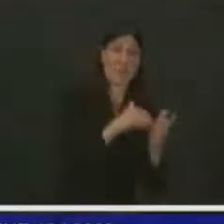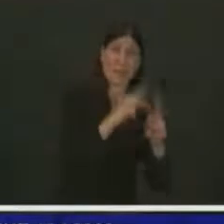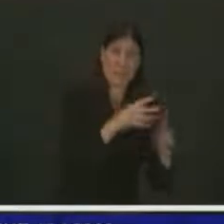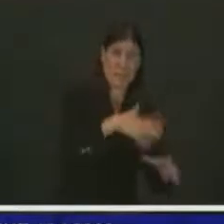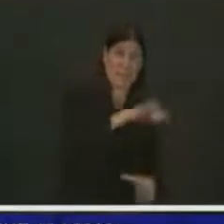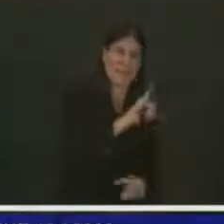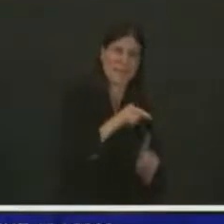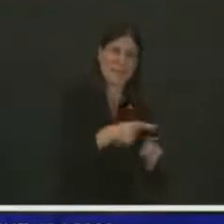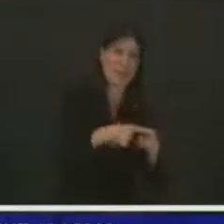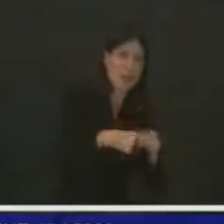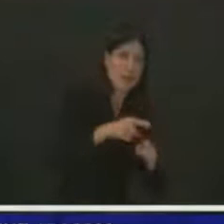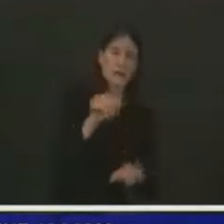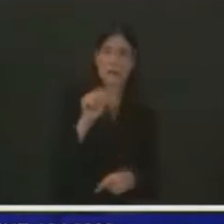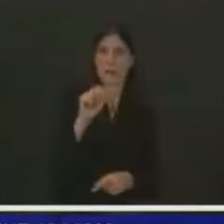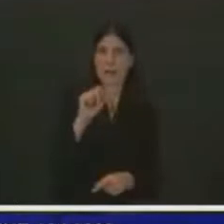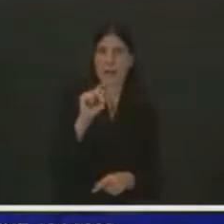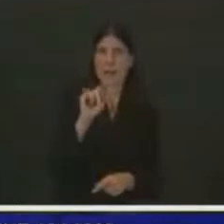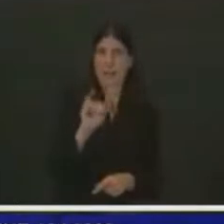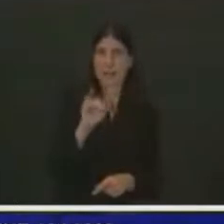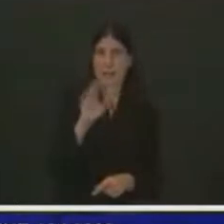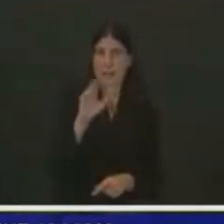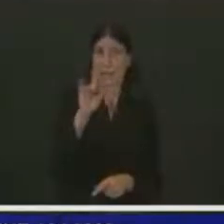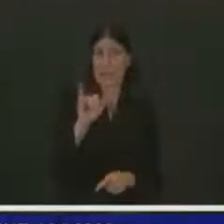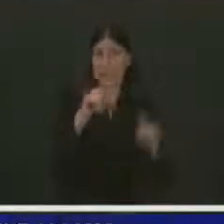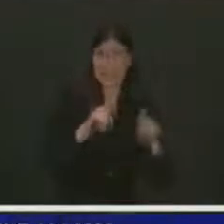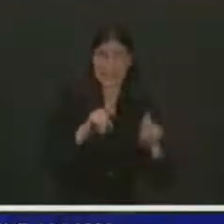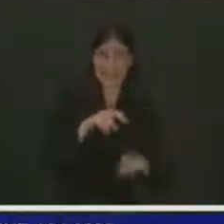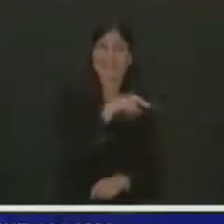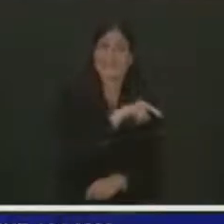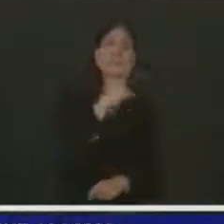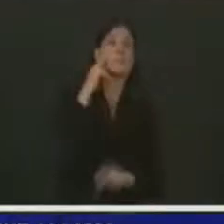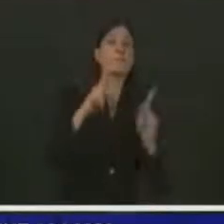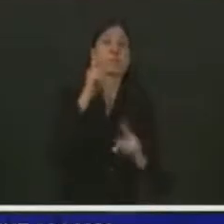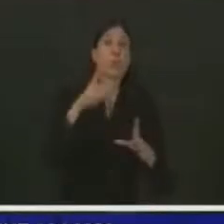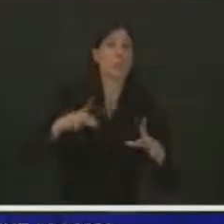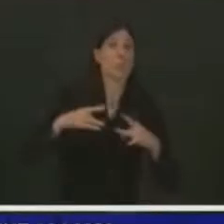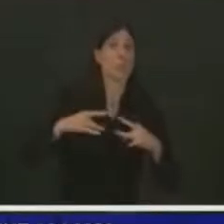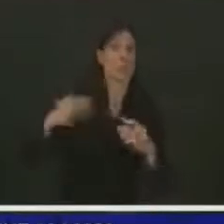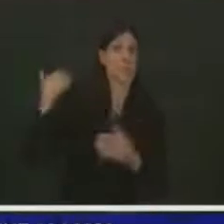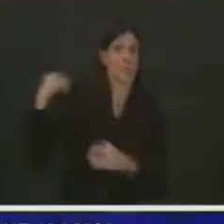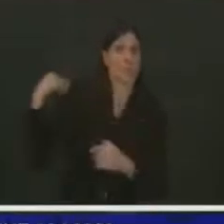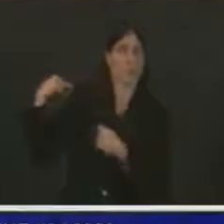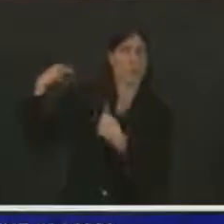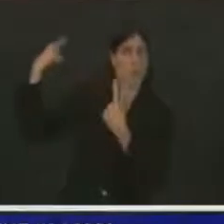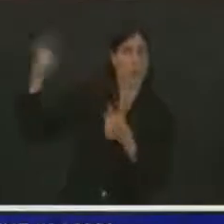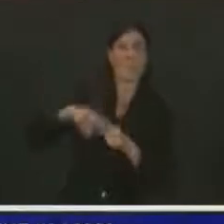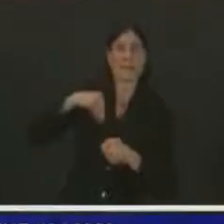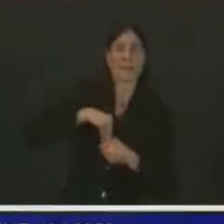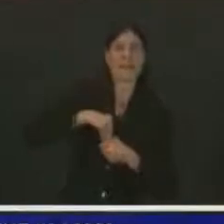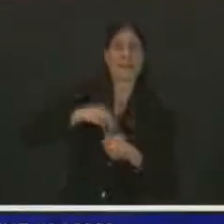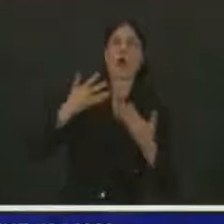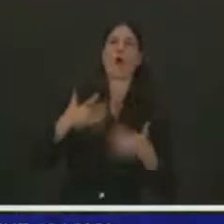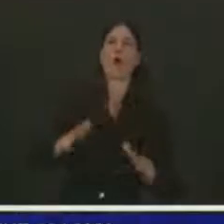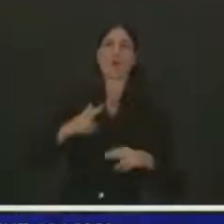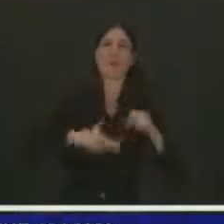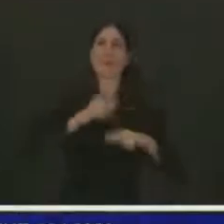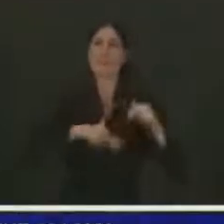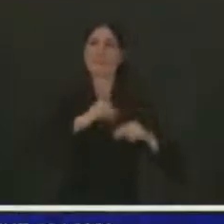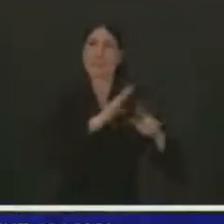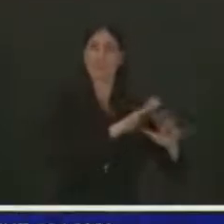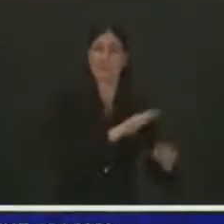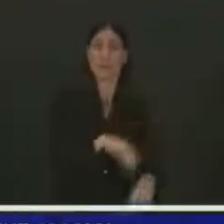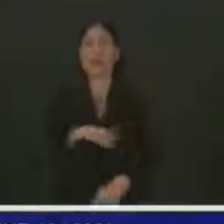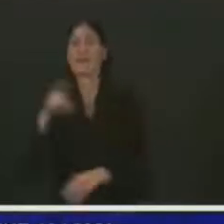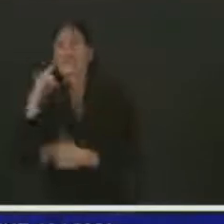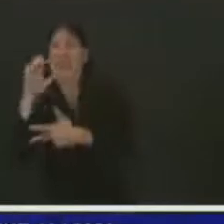been exposed to COVID-19 in the past. As I've shared, however, we do not have enough information about